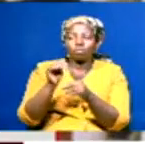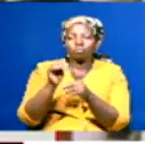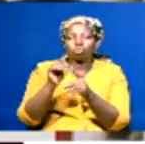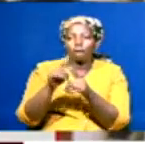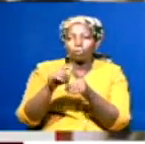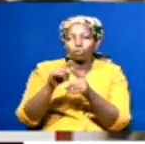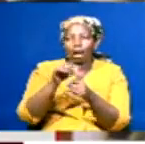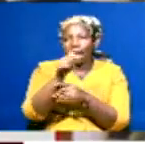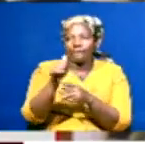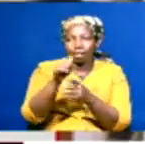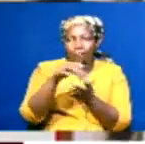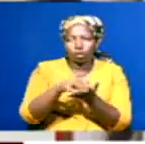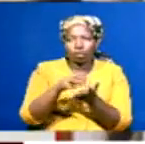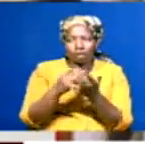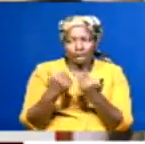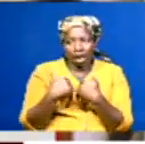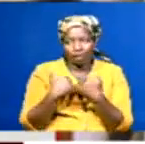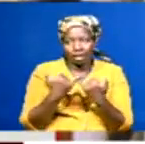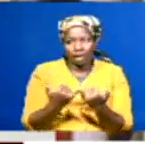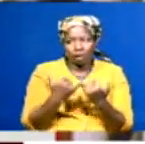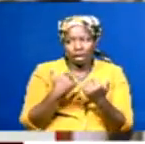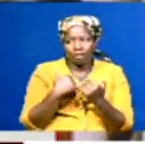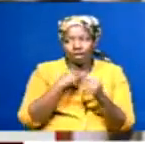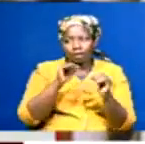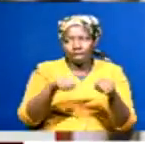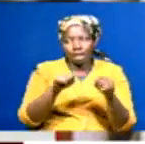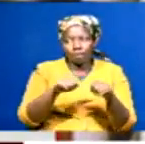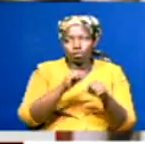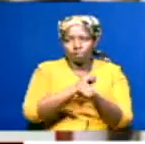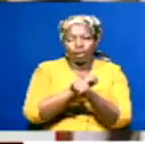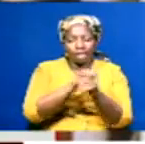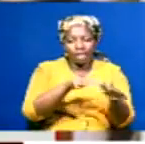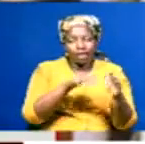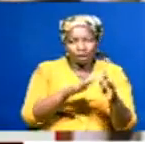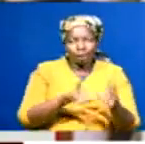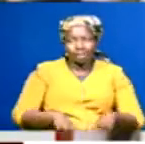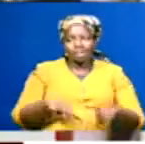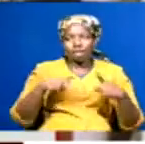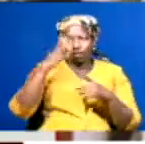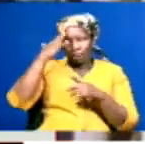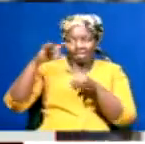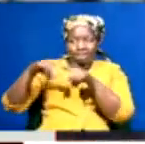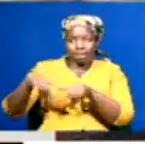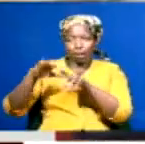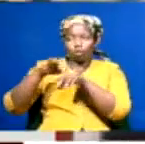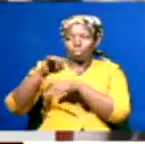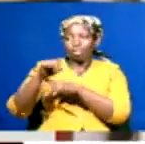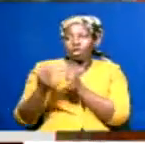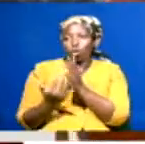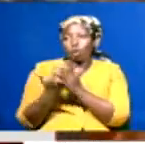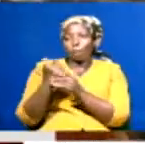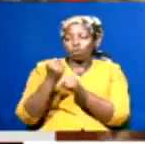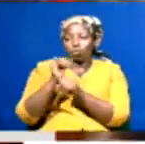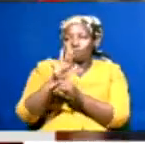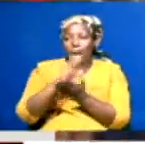farmers' livelihood because they really depend on these crops to carry out most of their basic